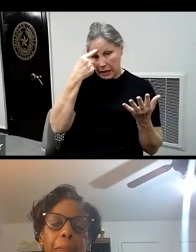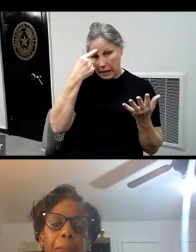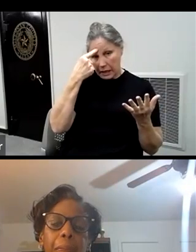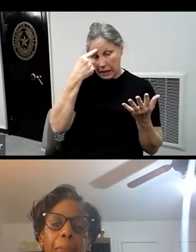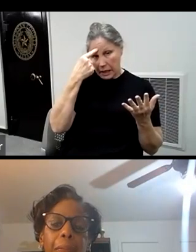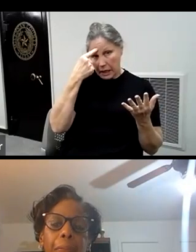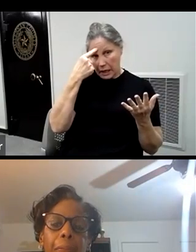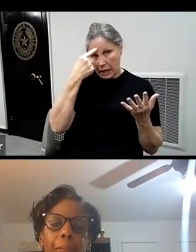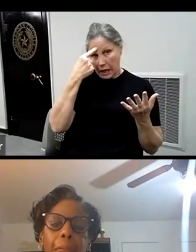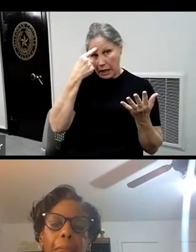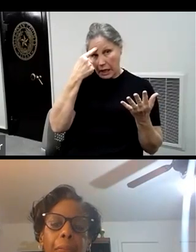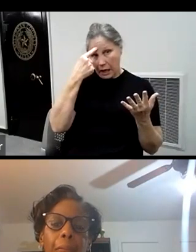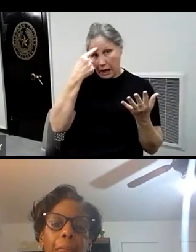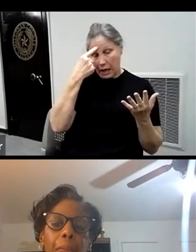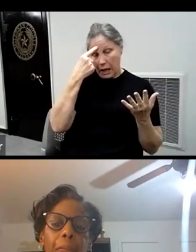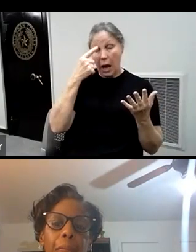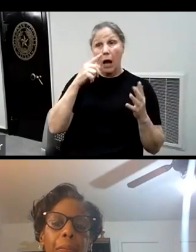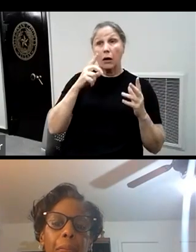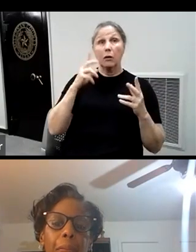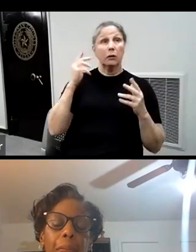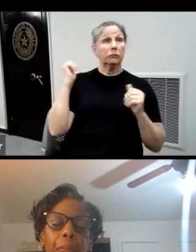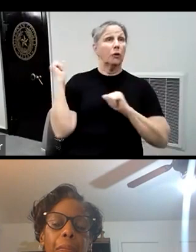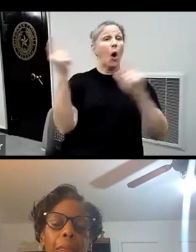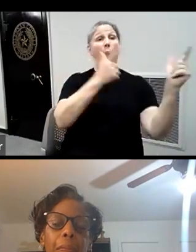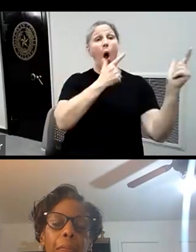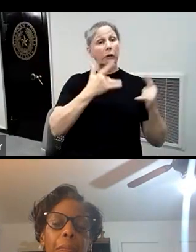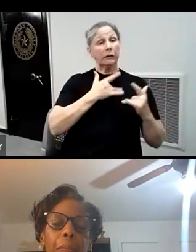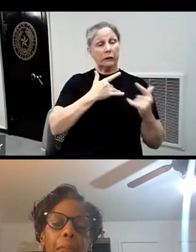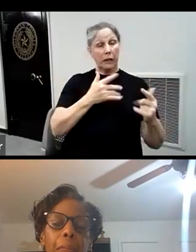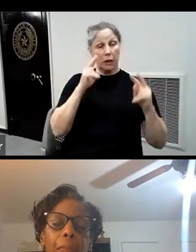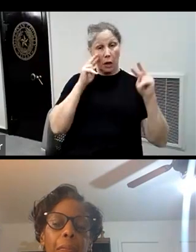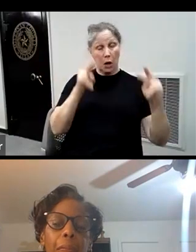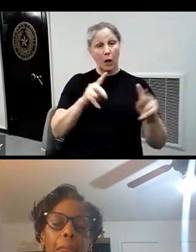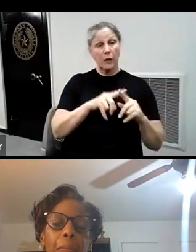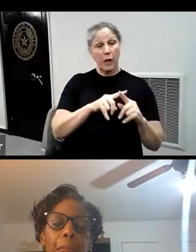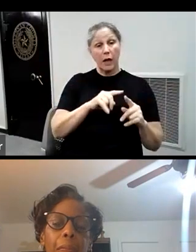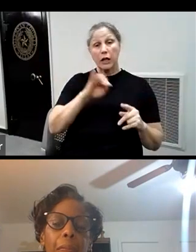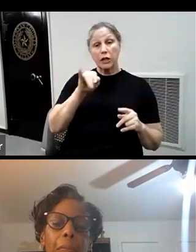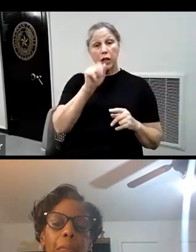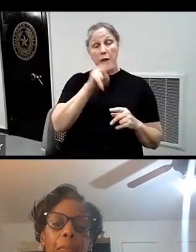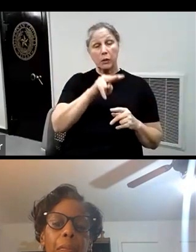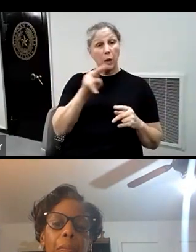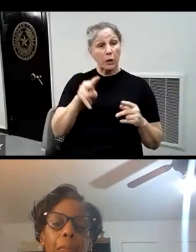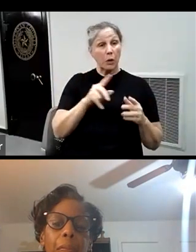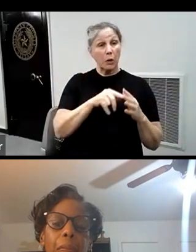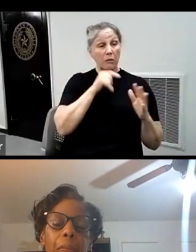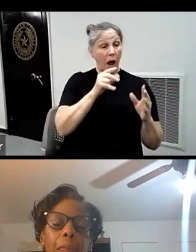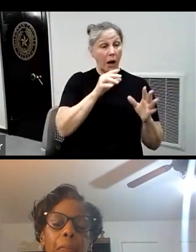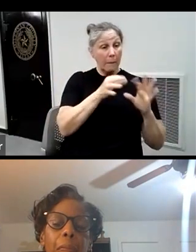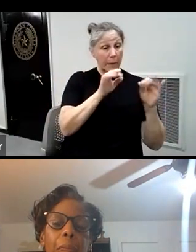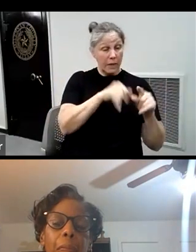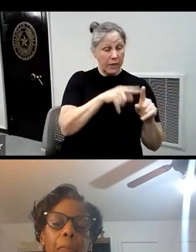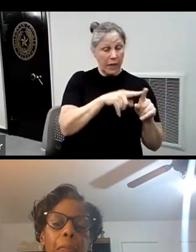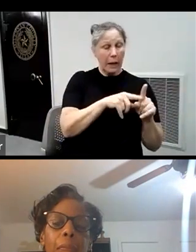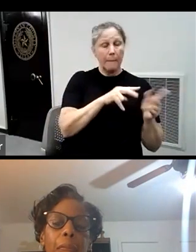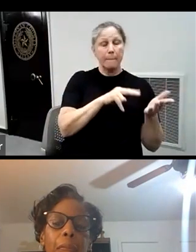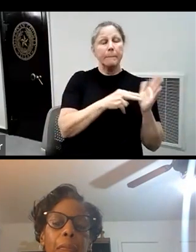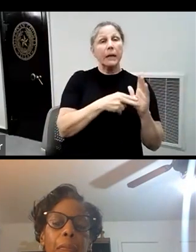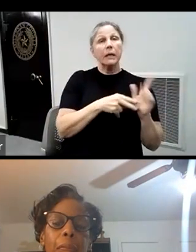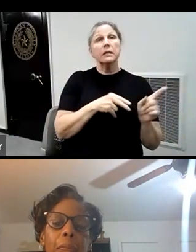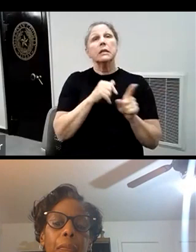viewpoint by not including, the reference to GA 22 is just the thought that we're